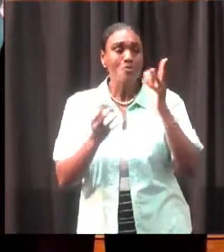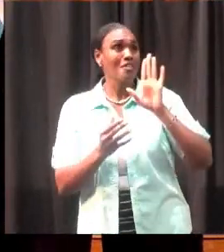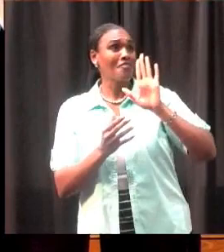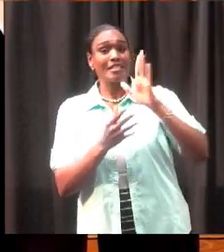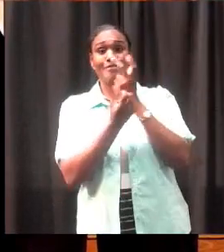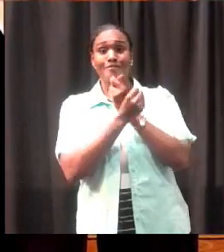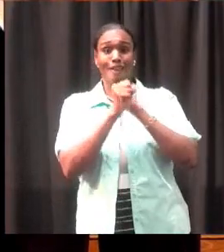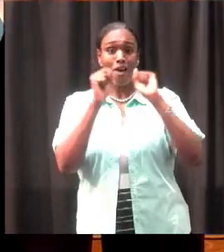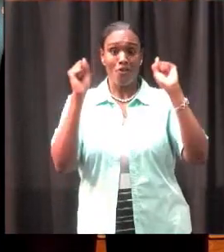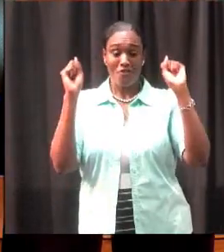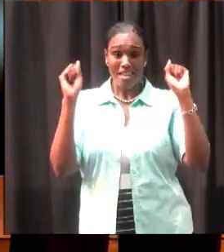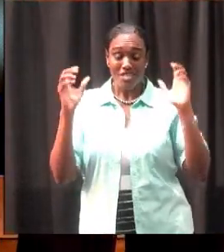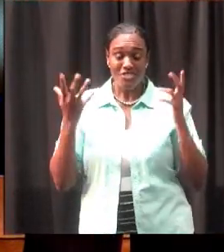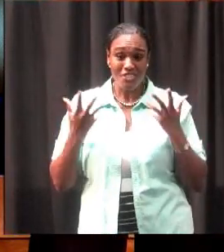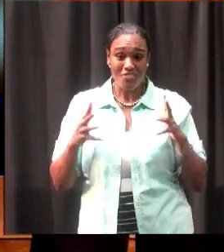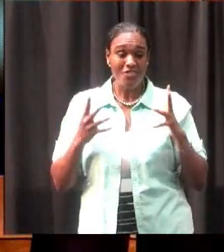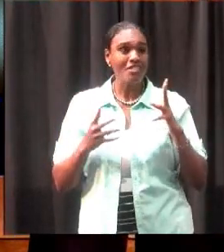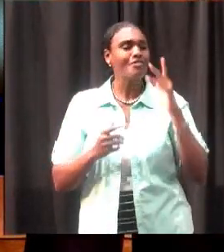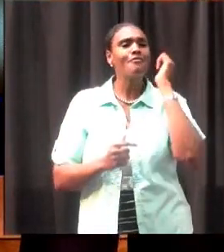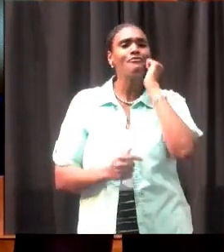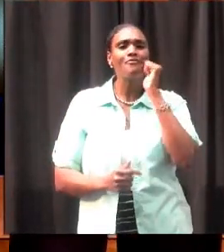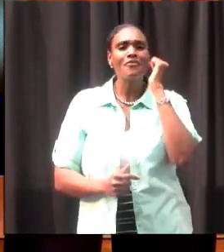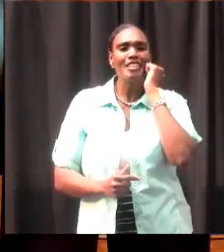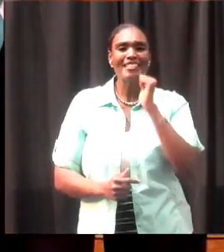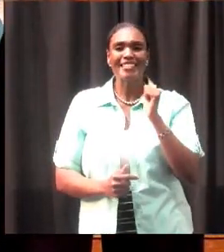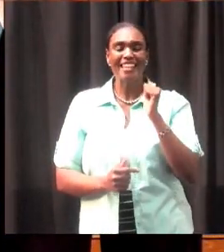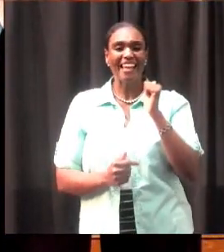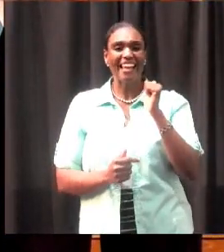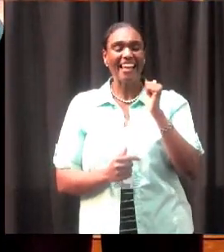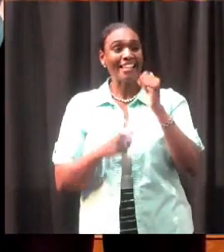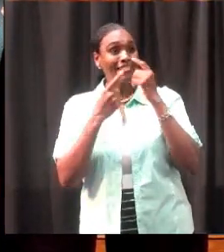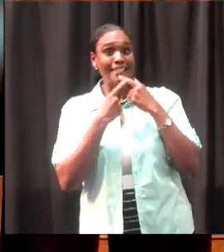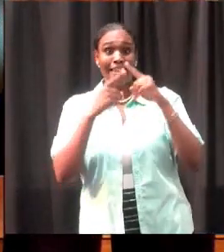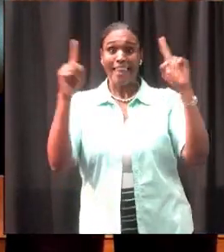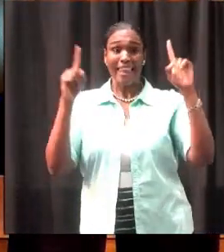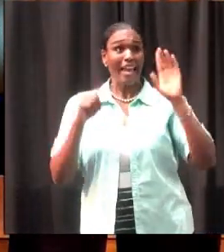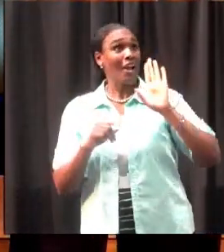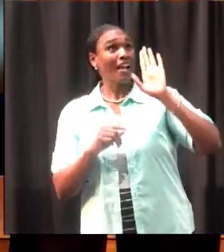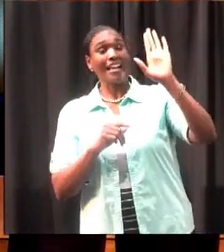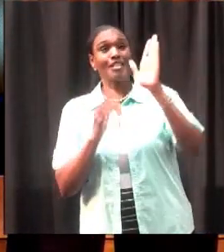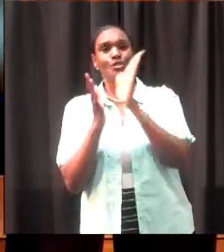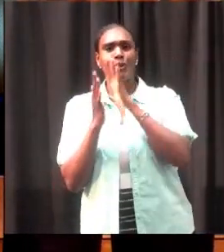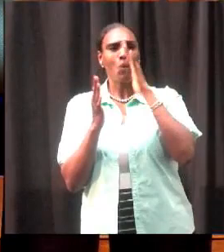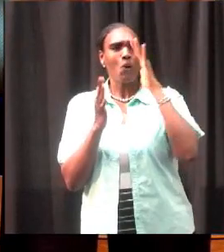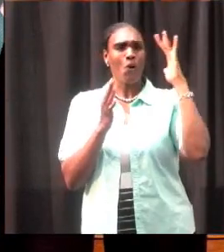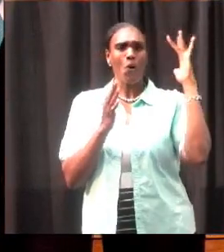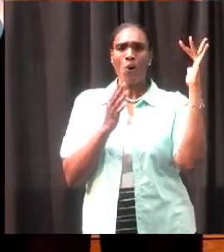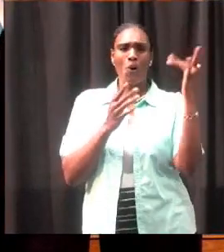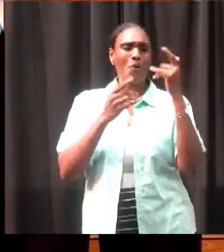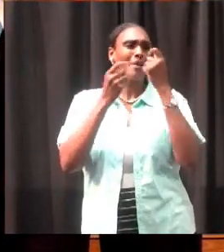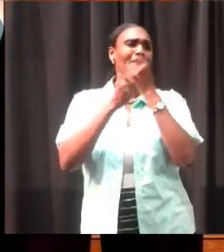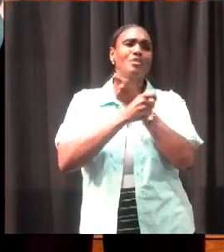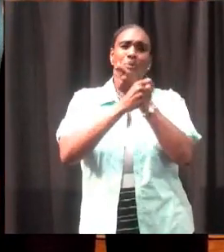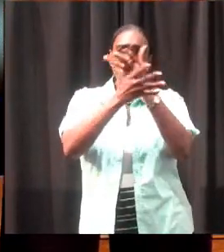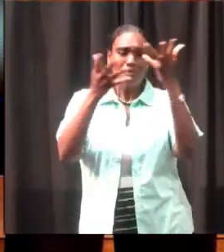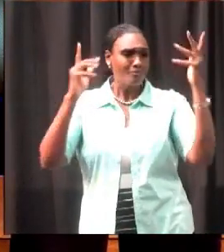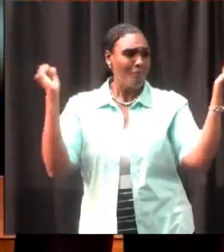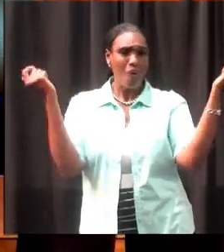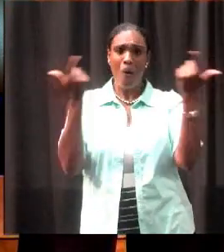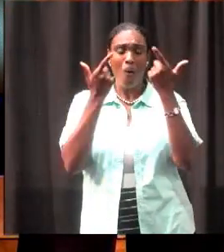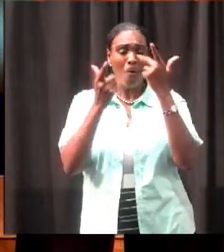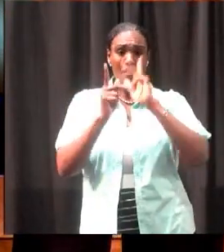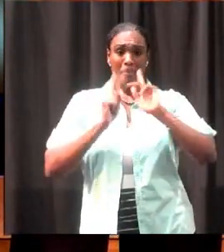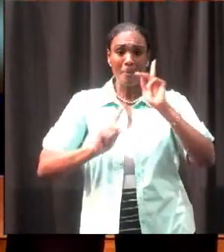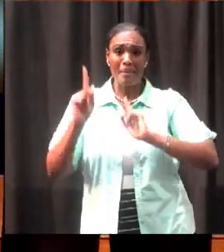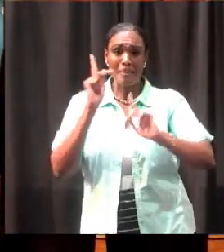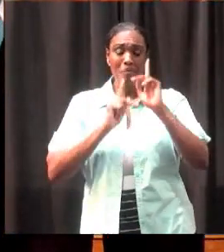from day to day. Declare his glory among the nations, his wonder among all